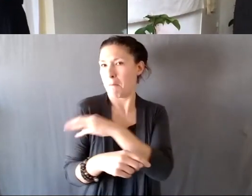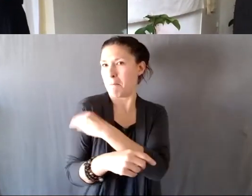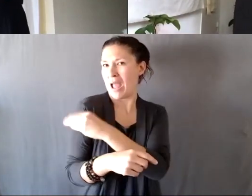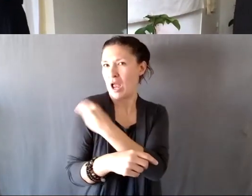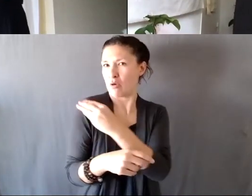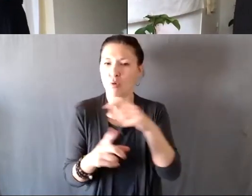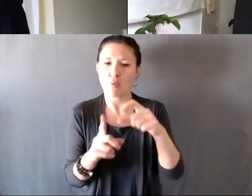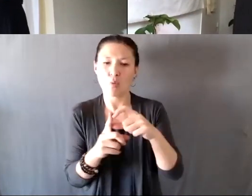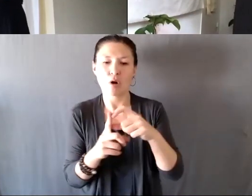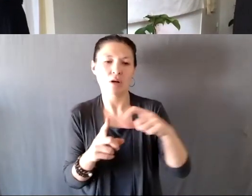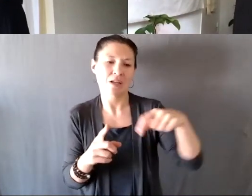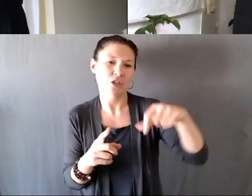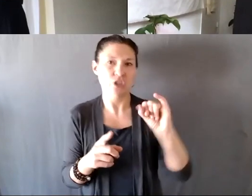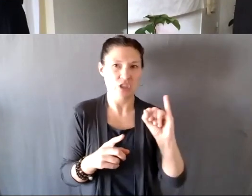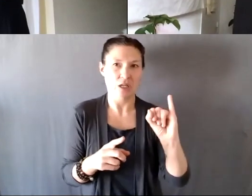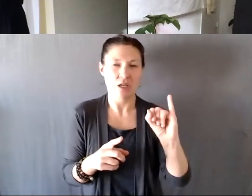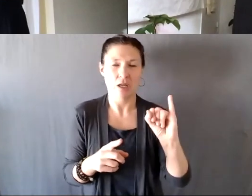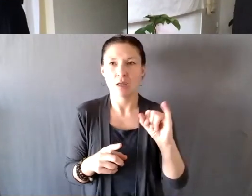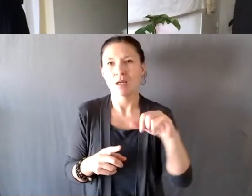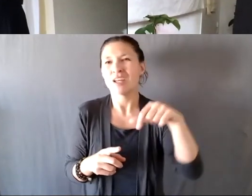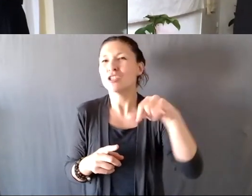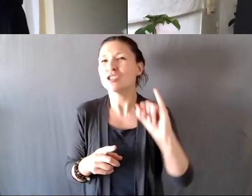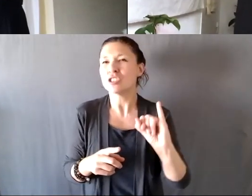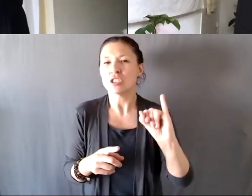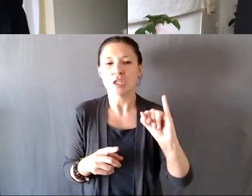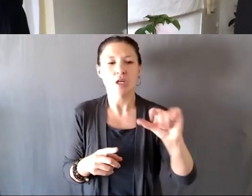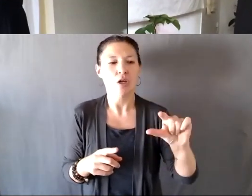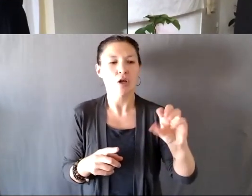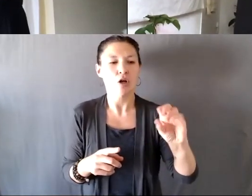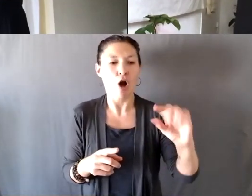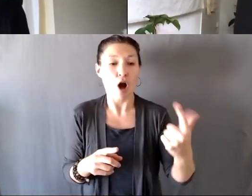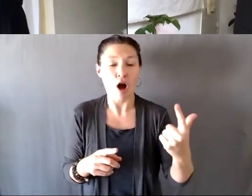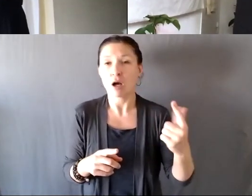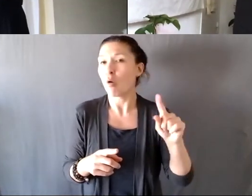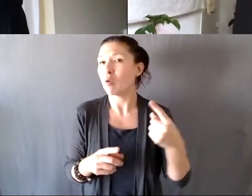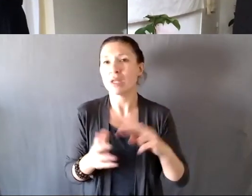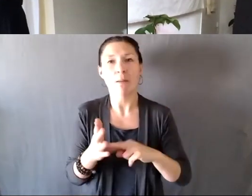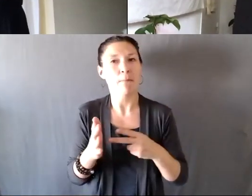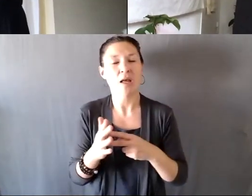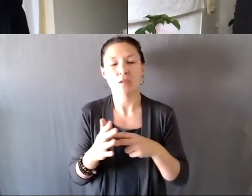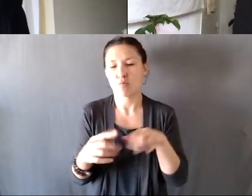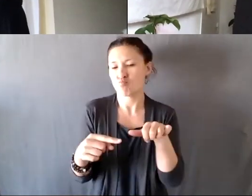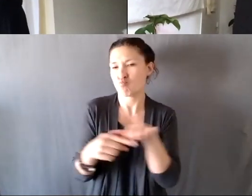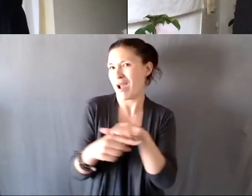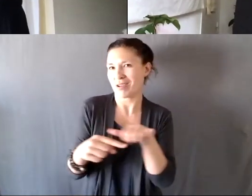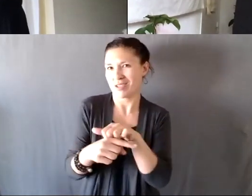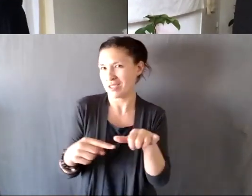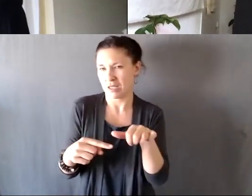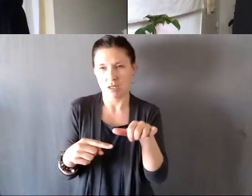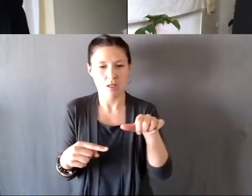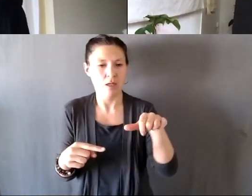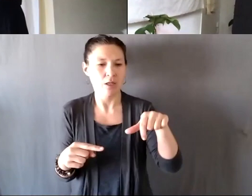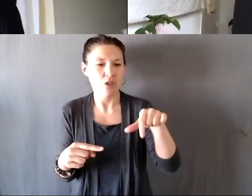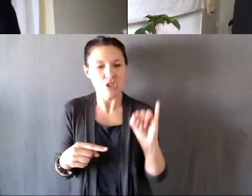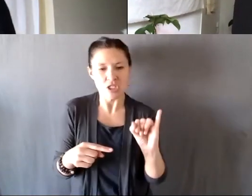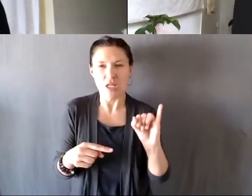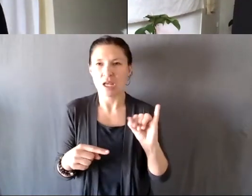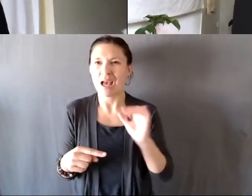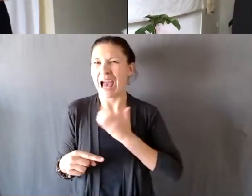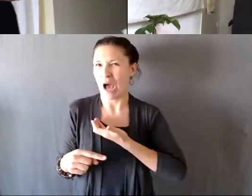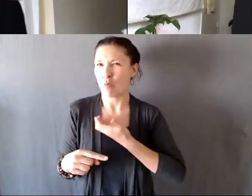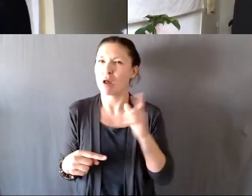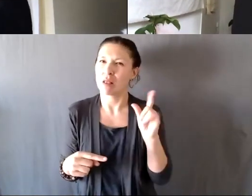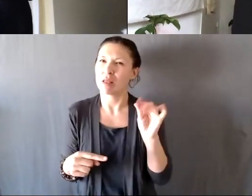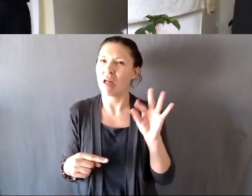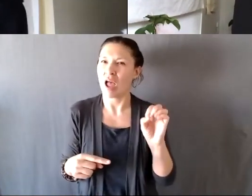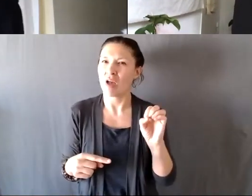Qigong literally means the practice of Qi, the practice of life force, the practice of breath. But our